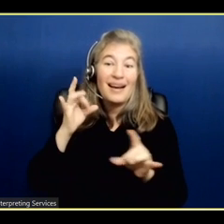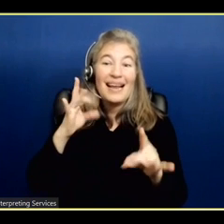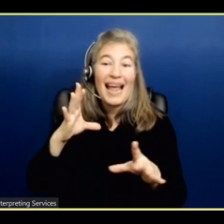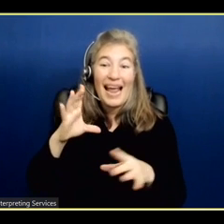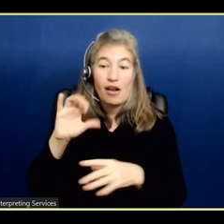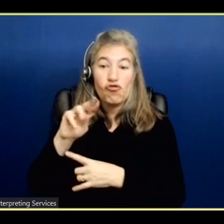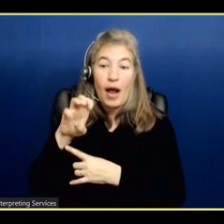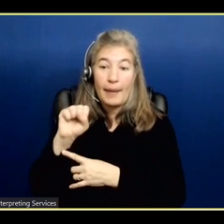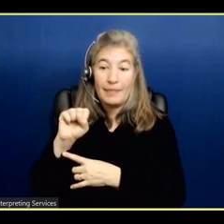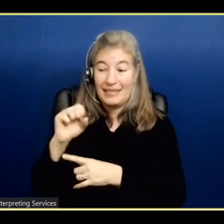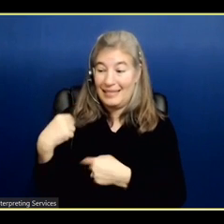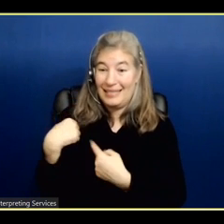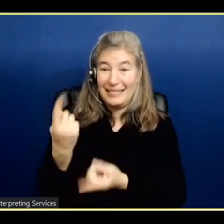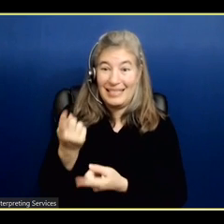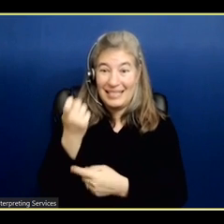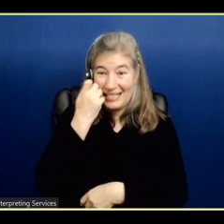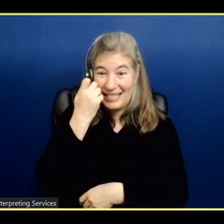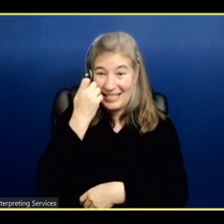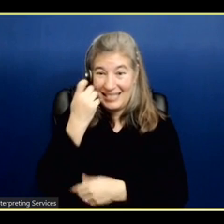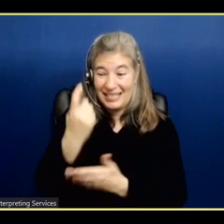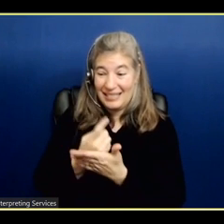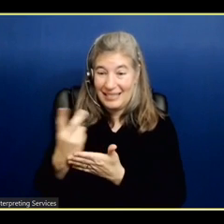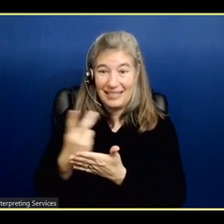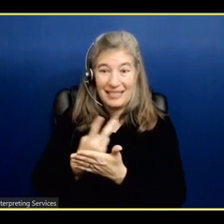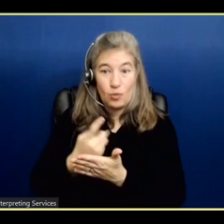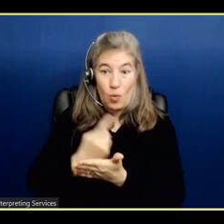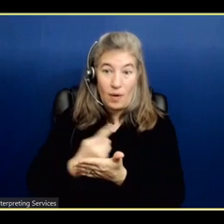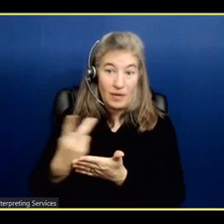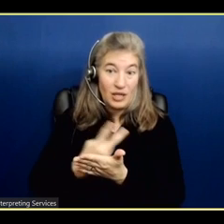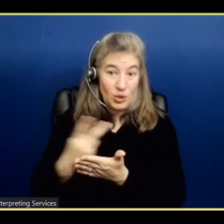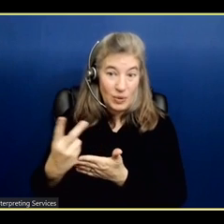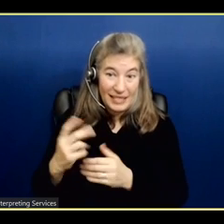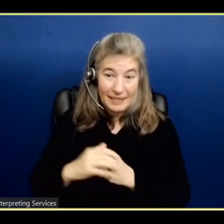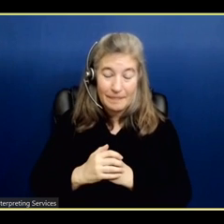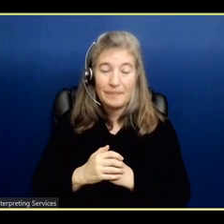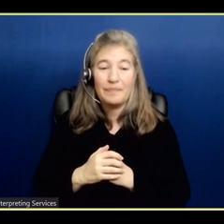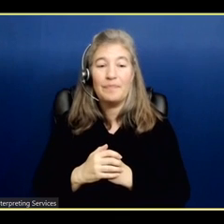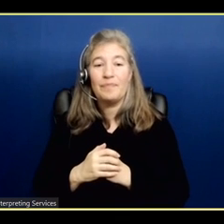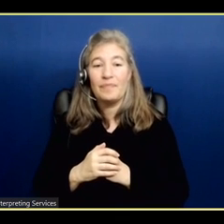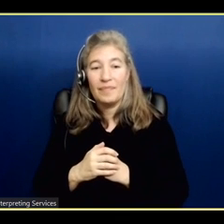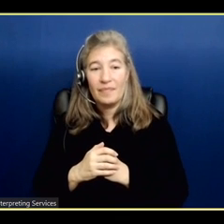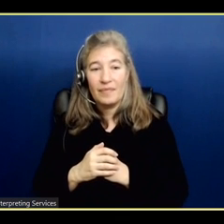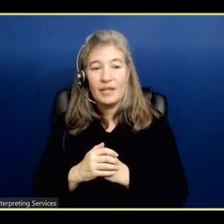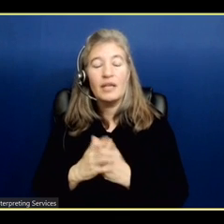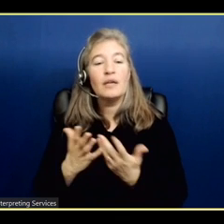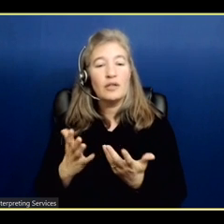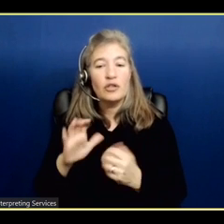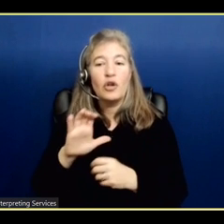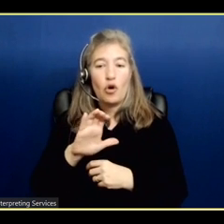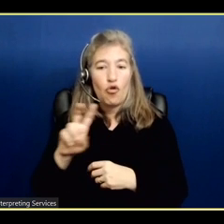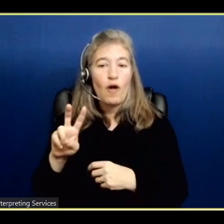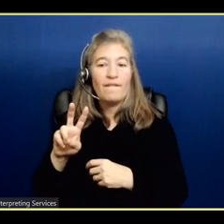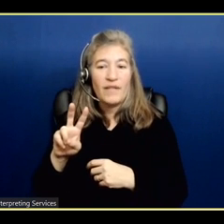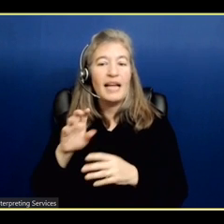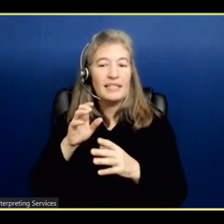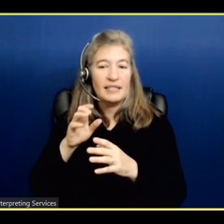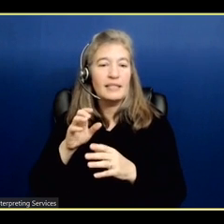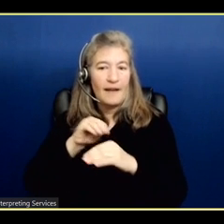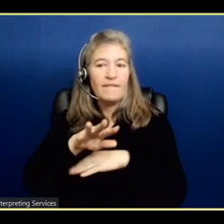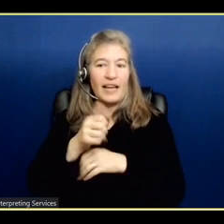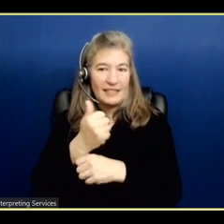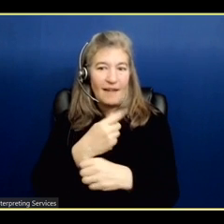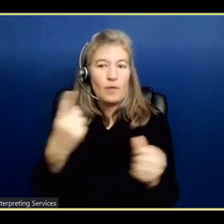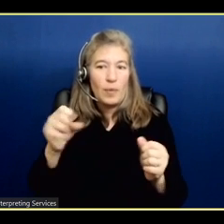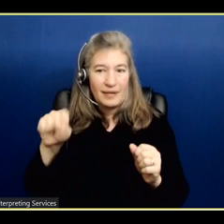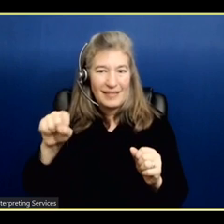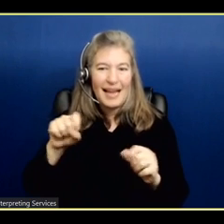of deportation, being denied green cards, and citizens can be at risk for being denaturalized based on the public charge